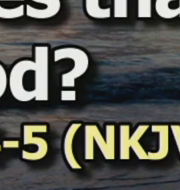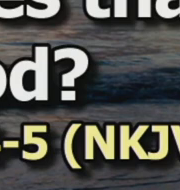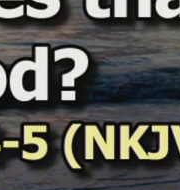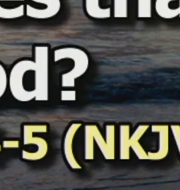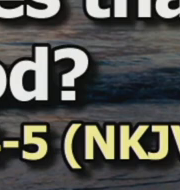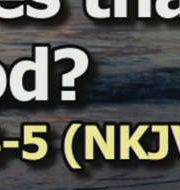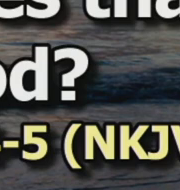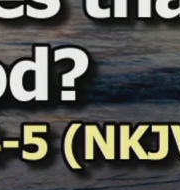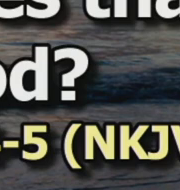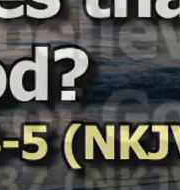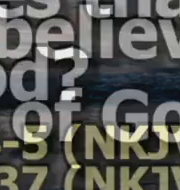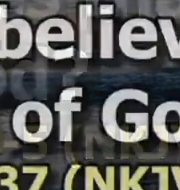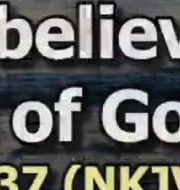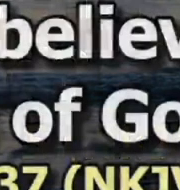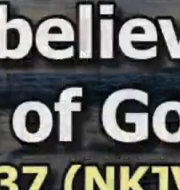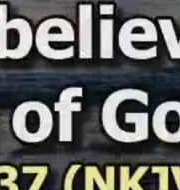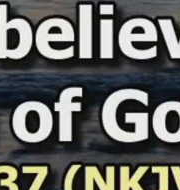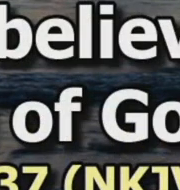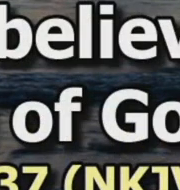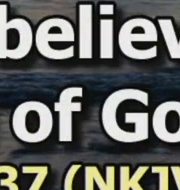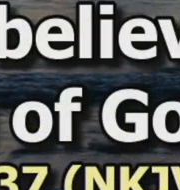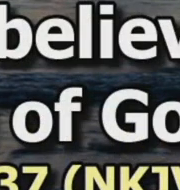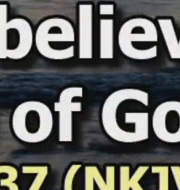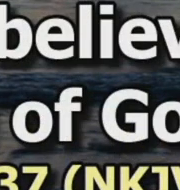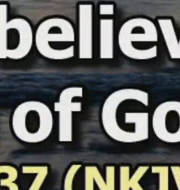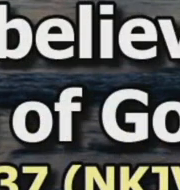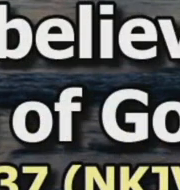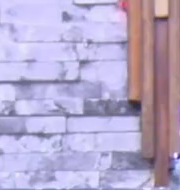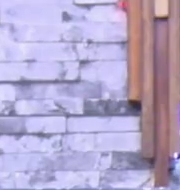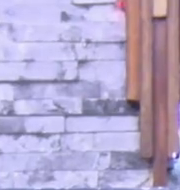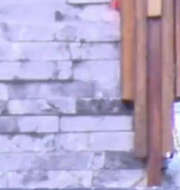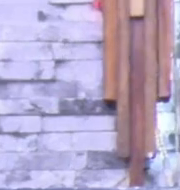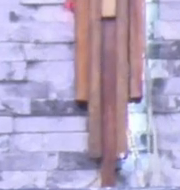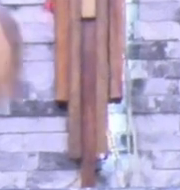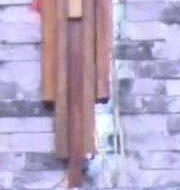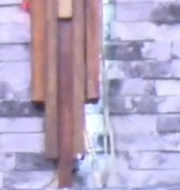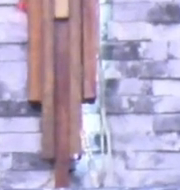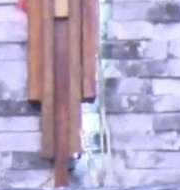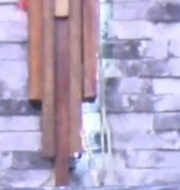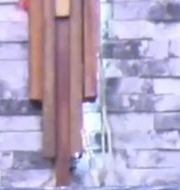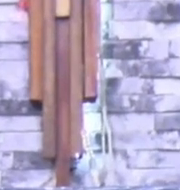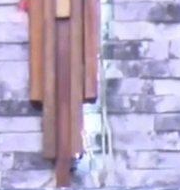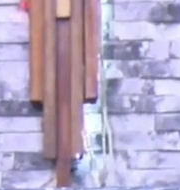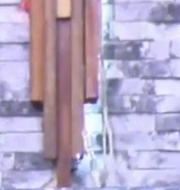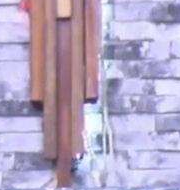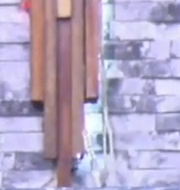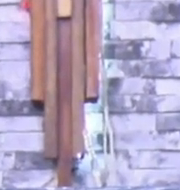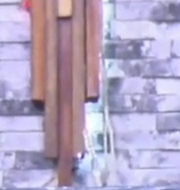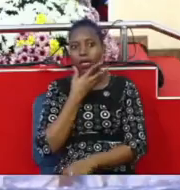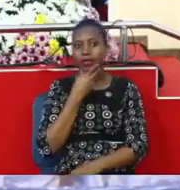mwambie wewe ni mshindi. You have victory. I'm looking at victorious men and women.